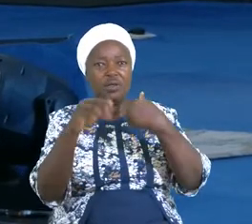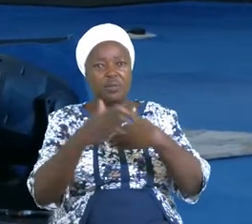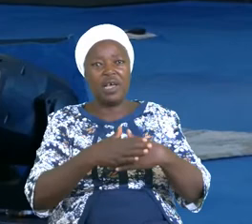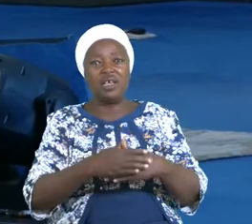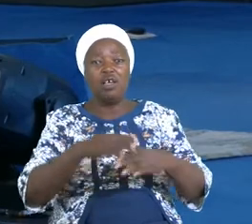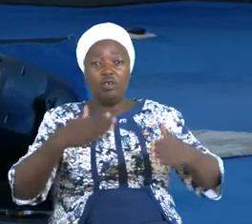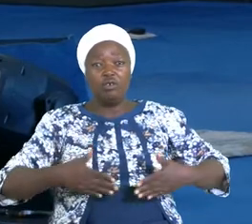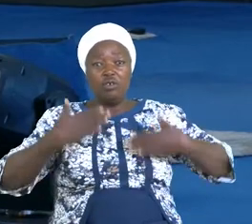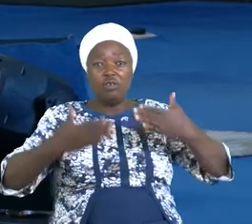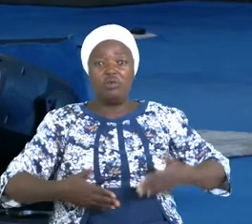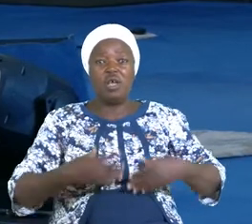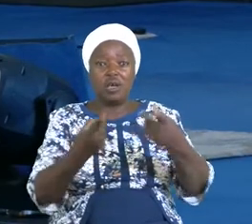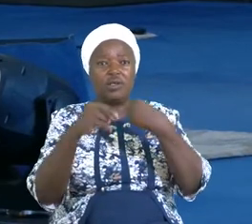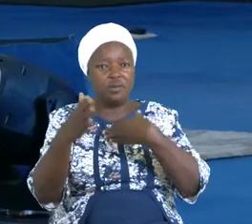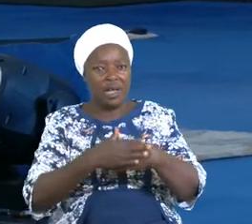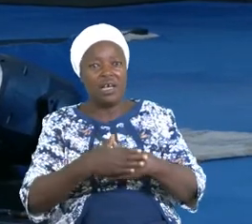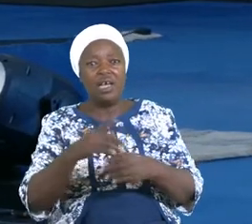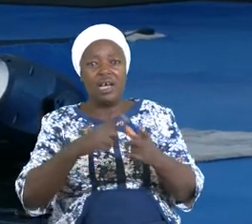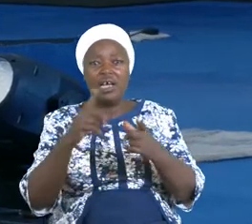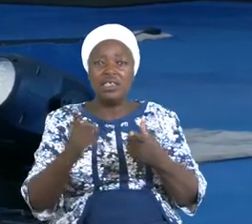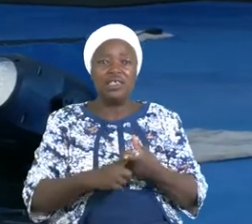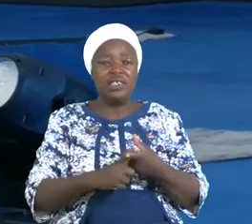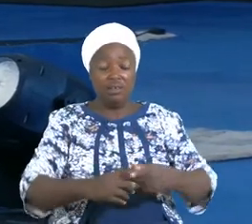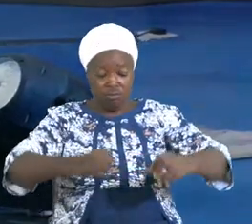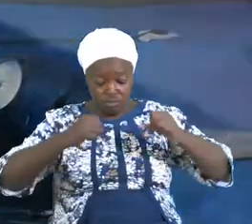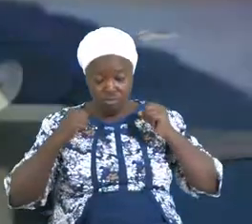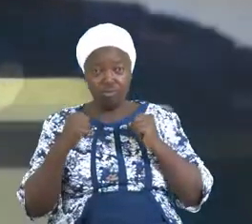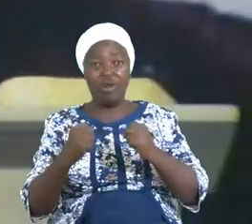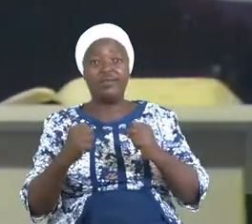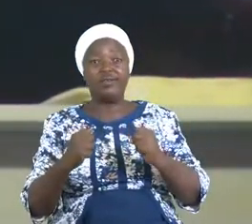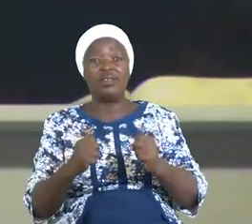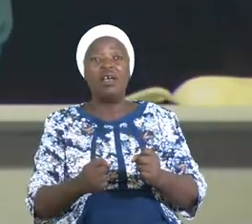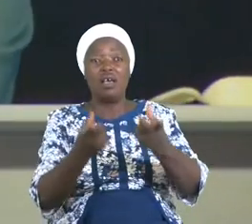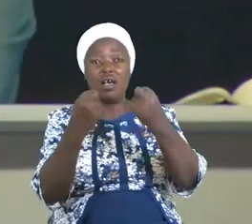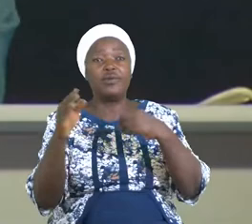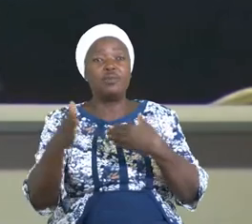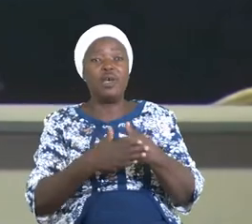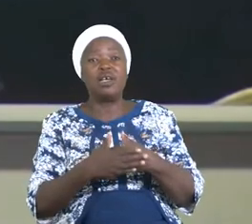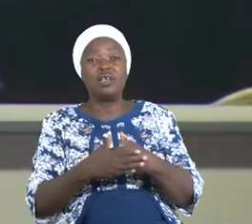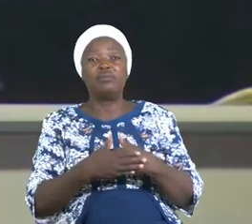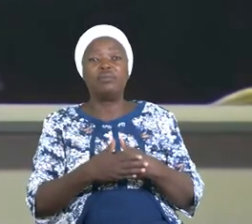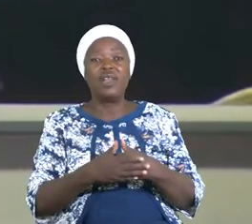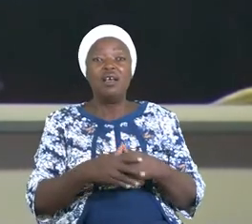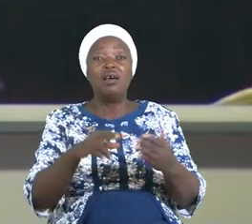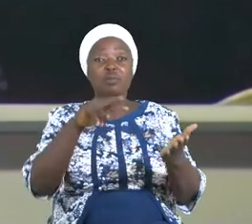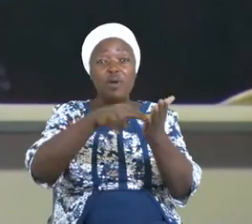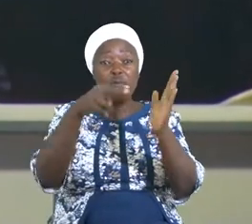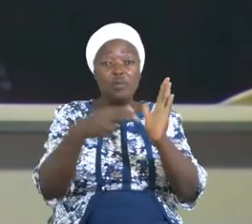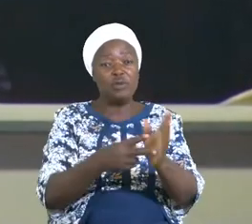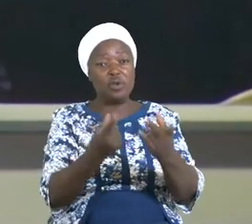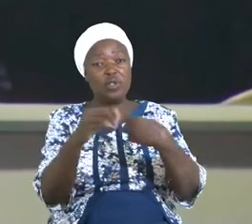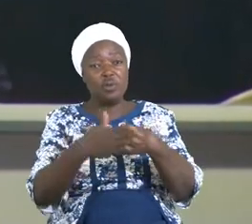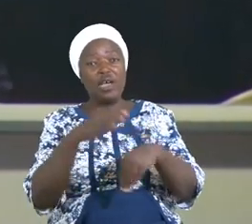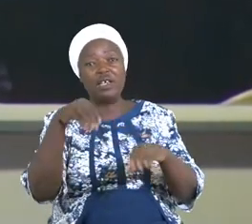Joy comes back. Vigor, vitality comes back. Purpose comes back to your